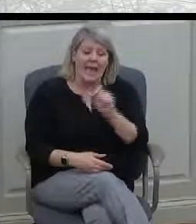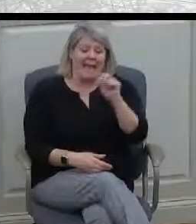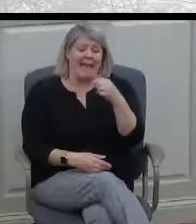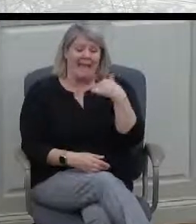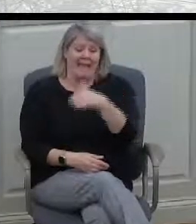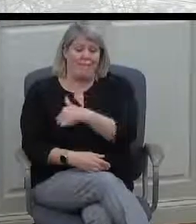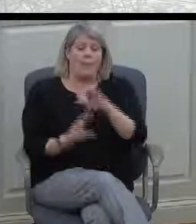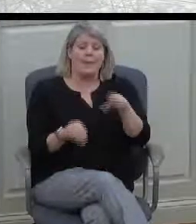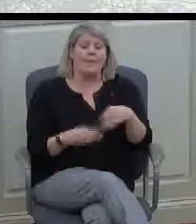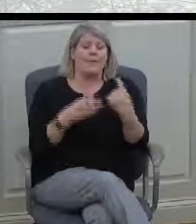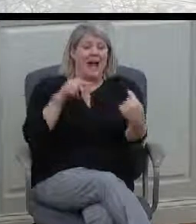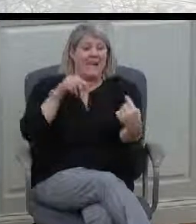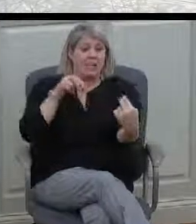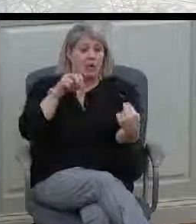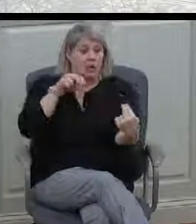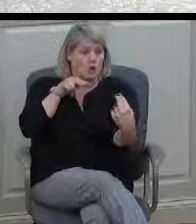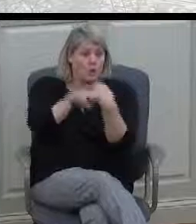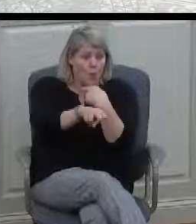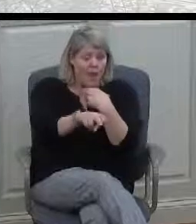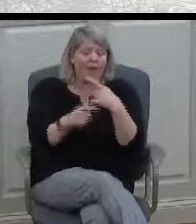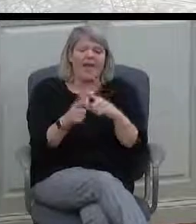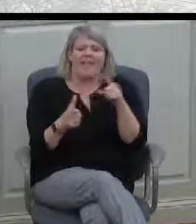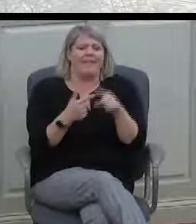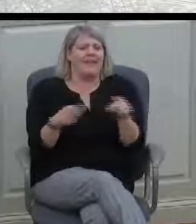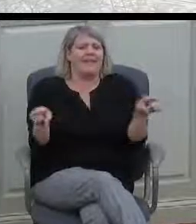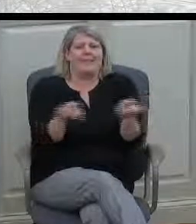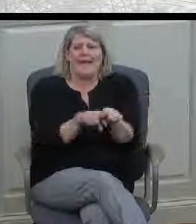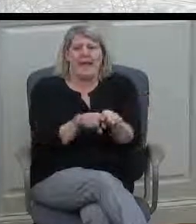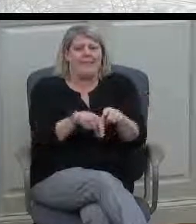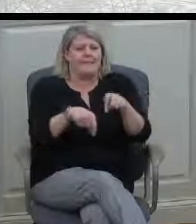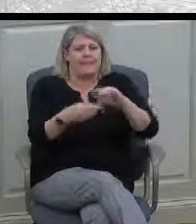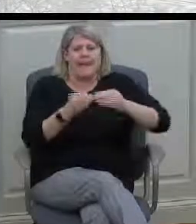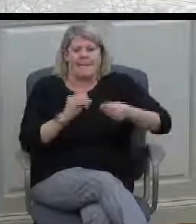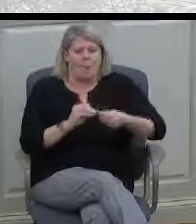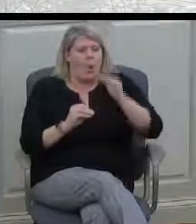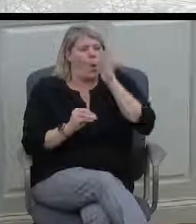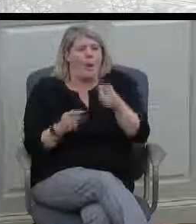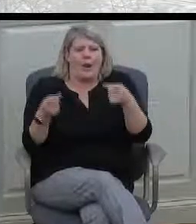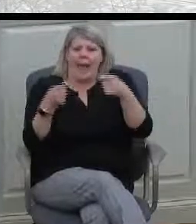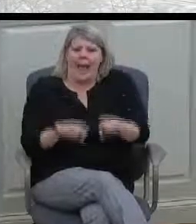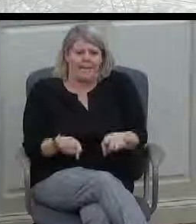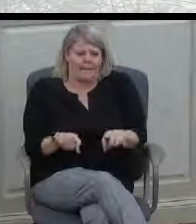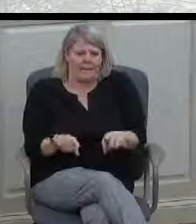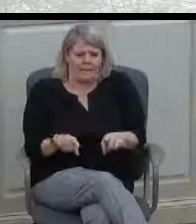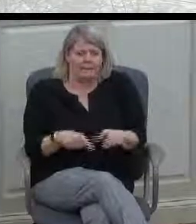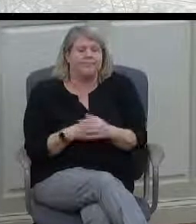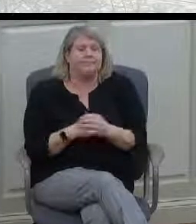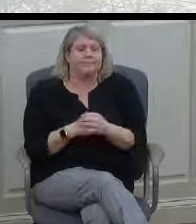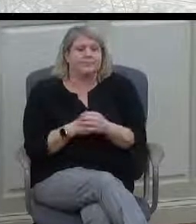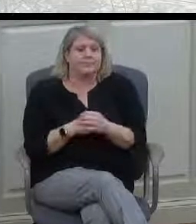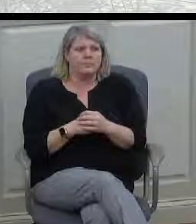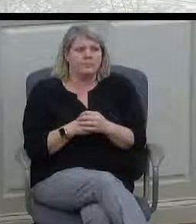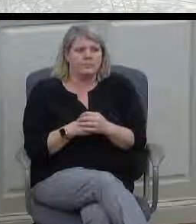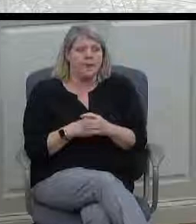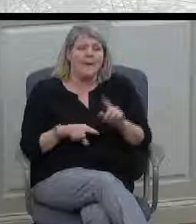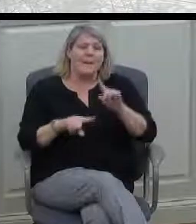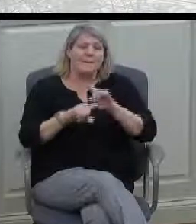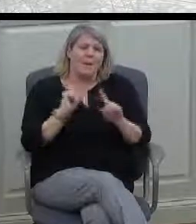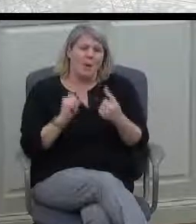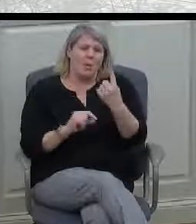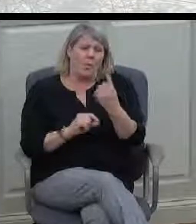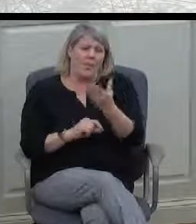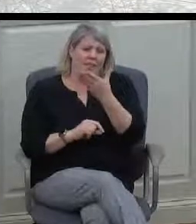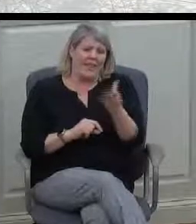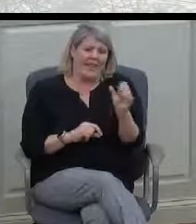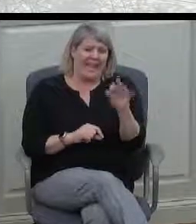same phenomenon would occur. You'd have 7,000, 8,000 trips on all three streets. But the tricky part with us going to